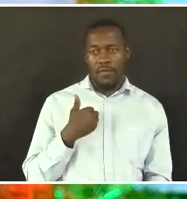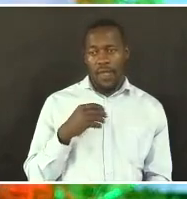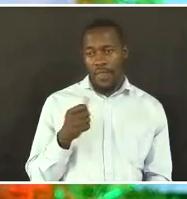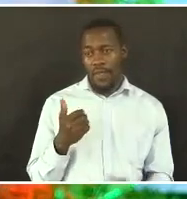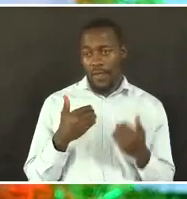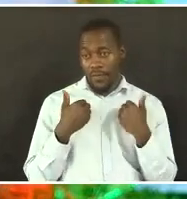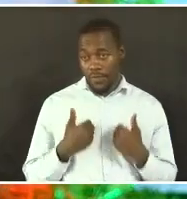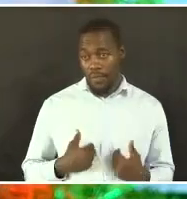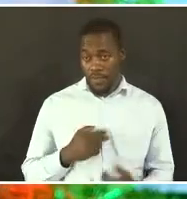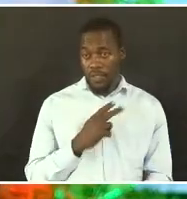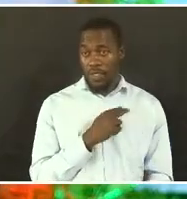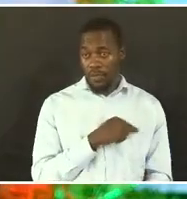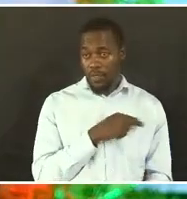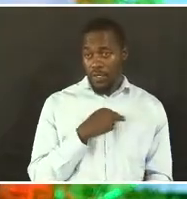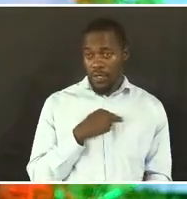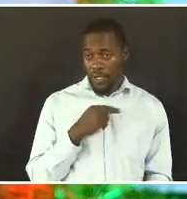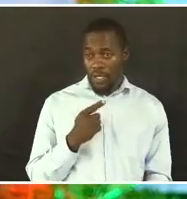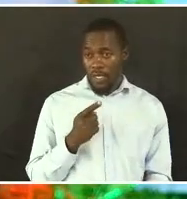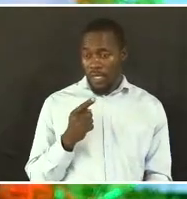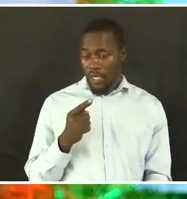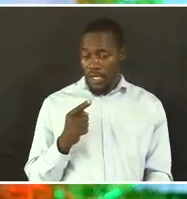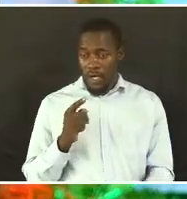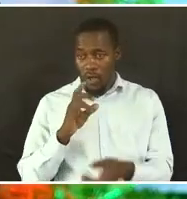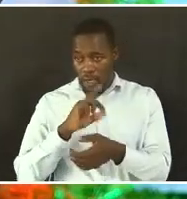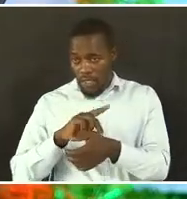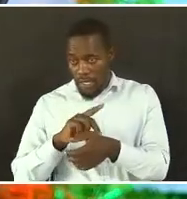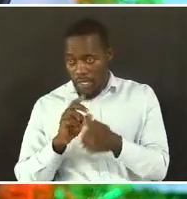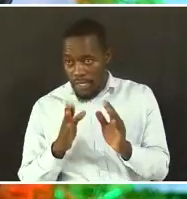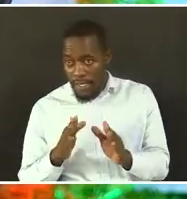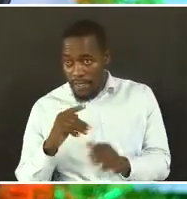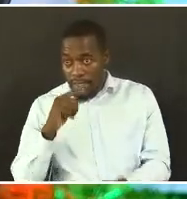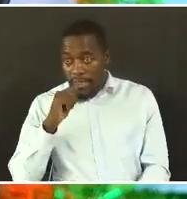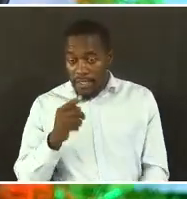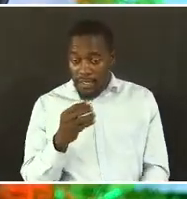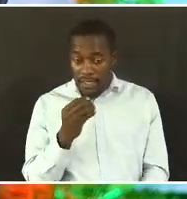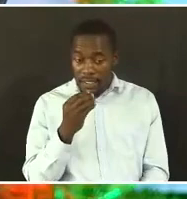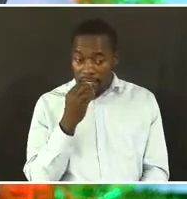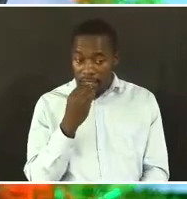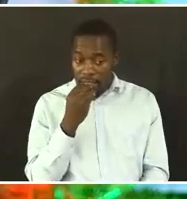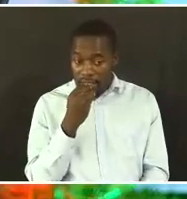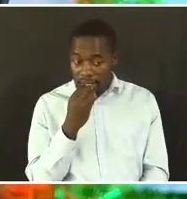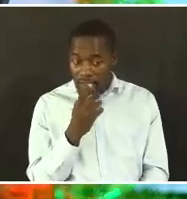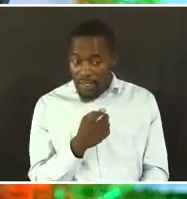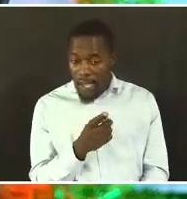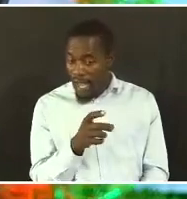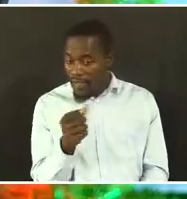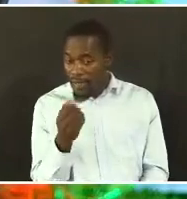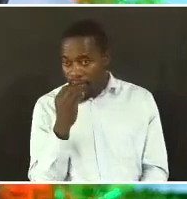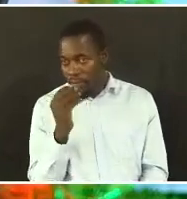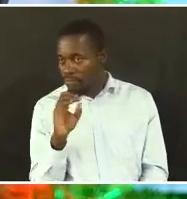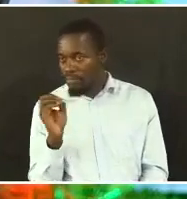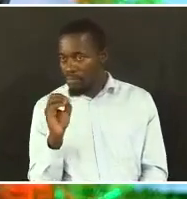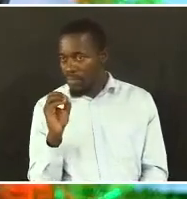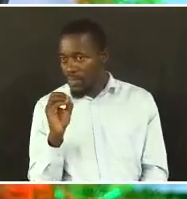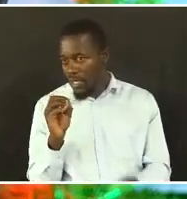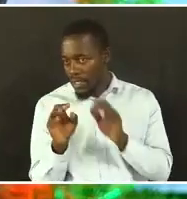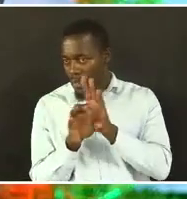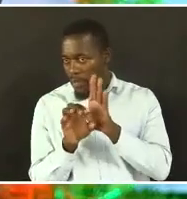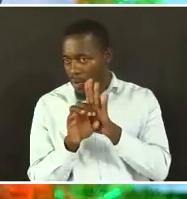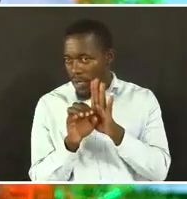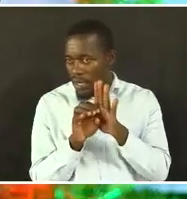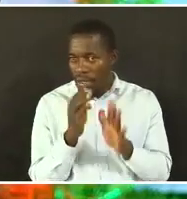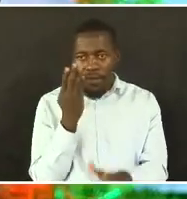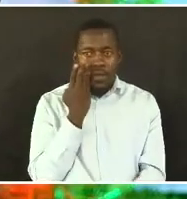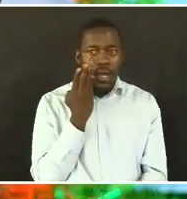should take. And that is why, as hospital chaplaincy department, we are in line and we are coordinating with the